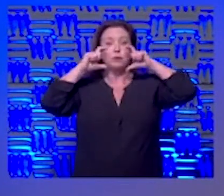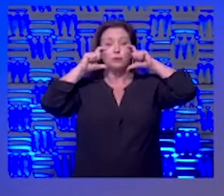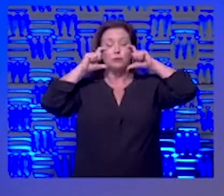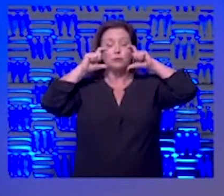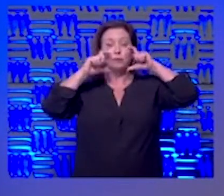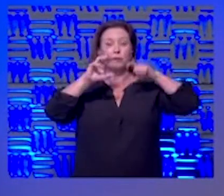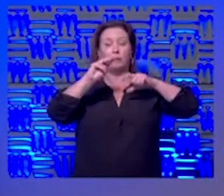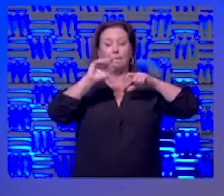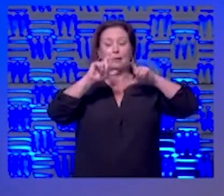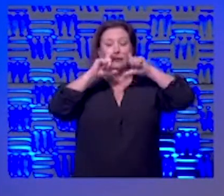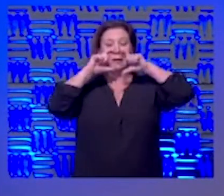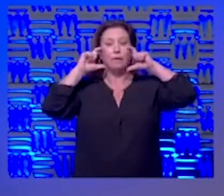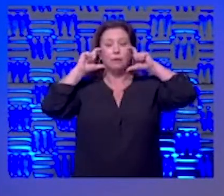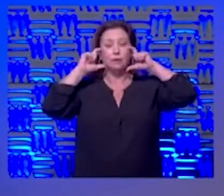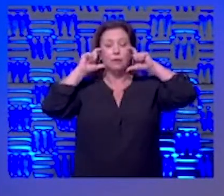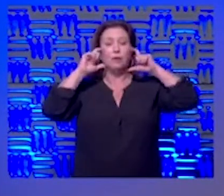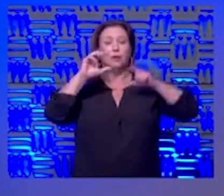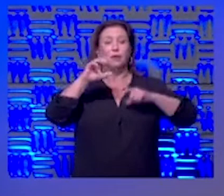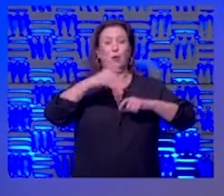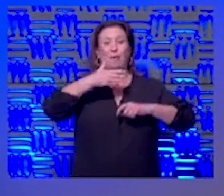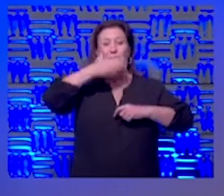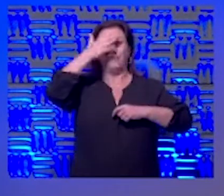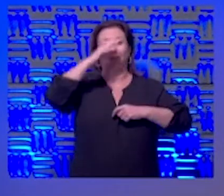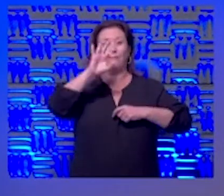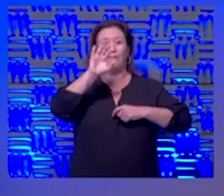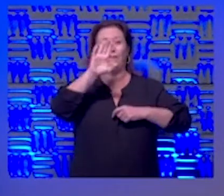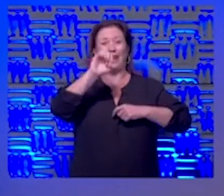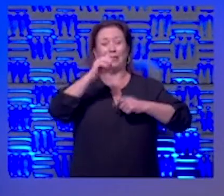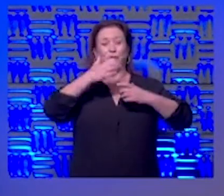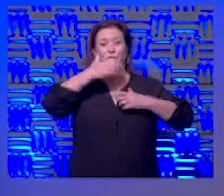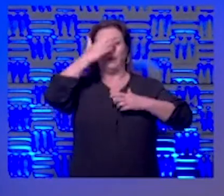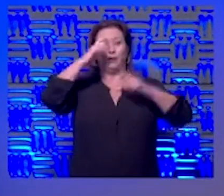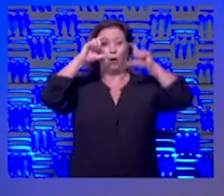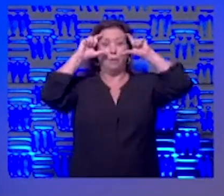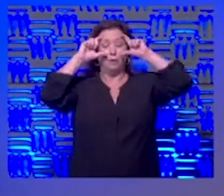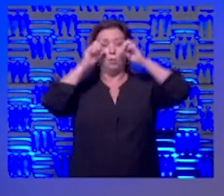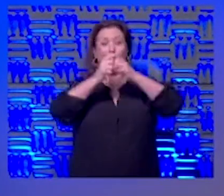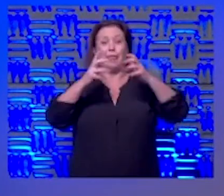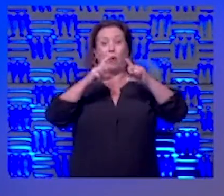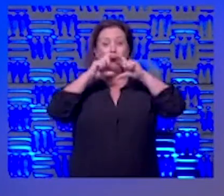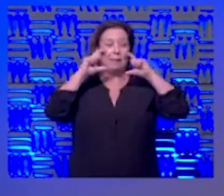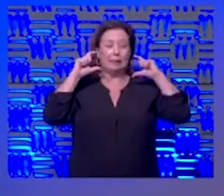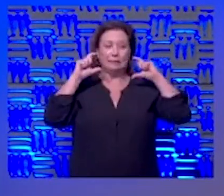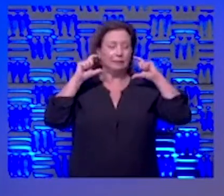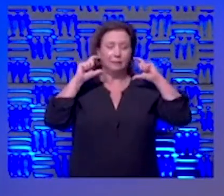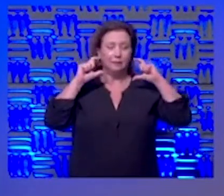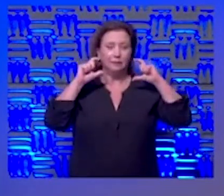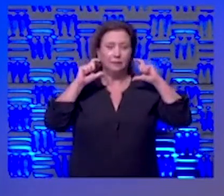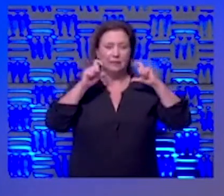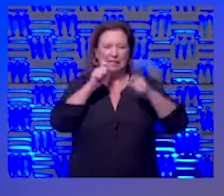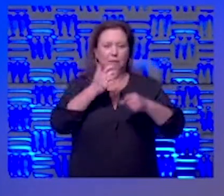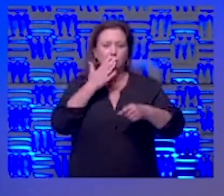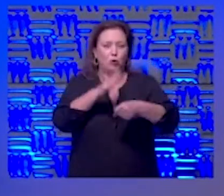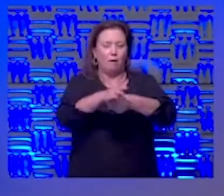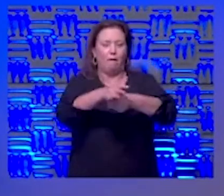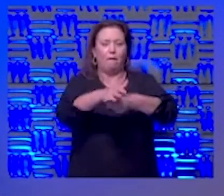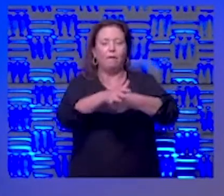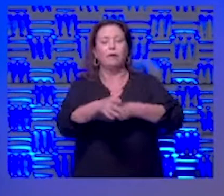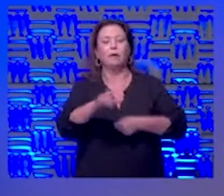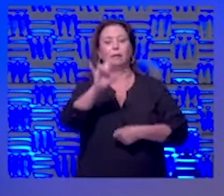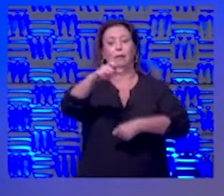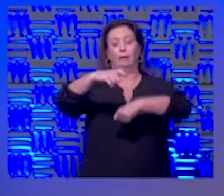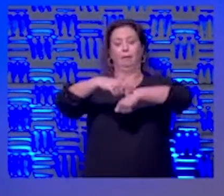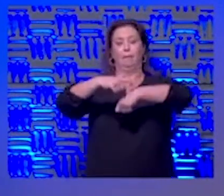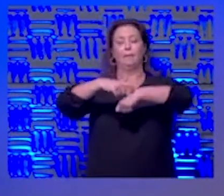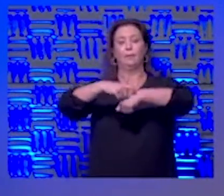your mouth. So just a face shield or eye protection without a mask would be inadequate. And I would, at that